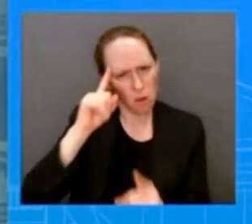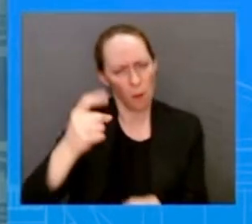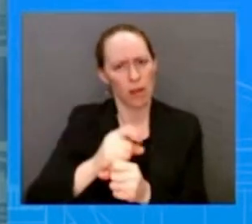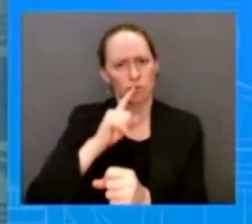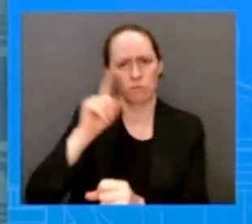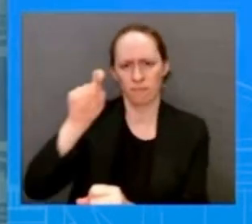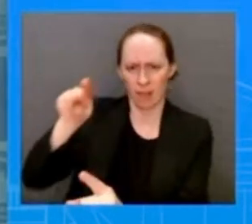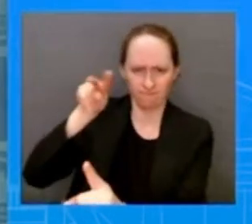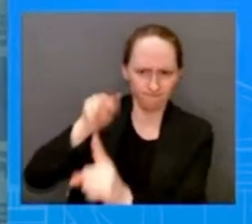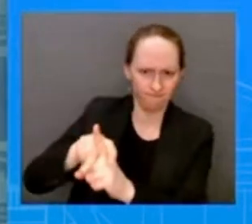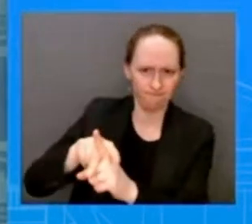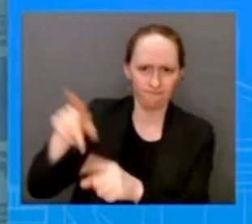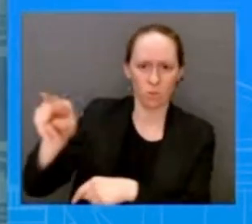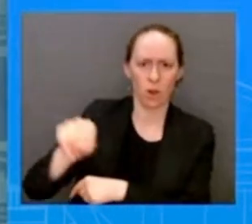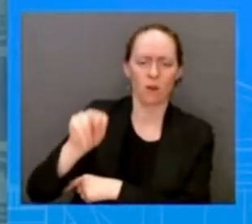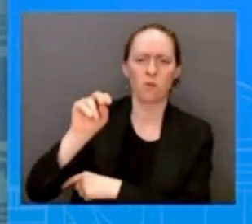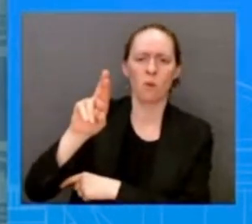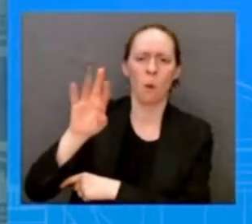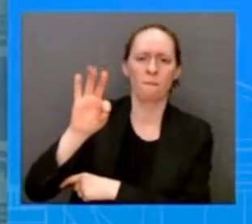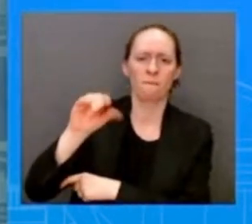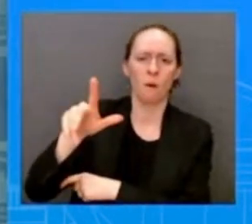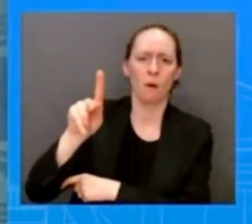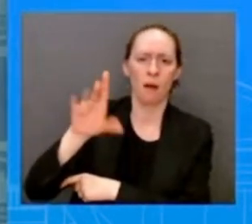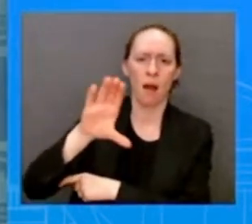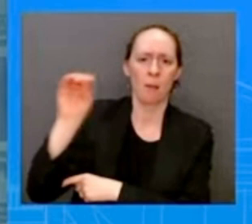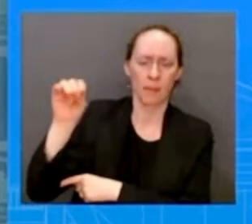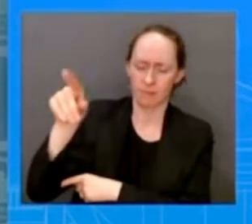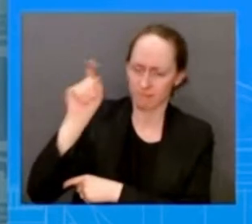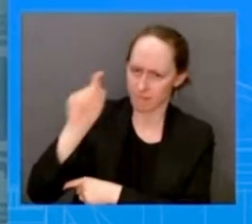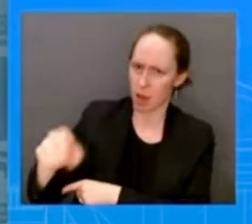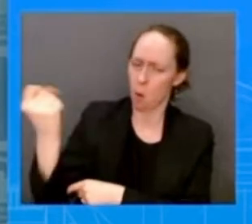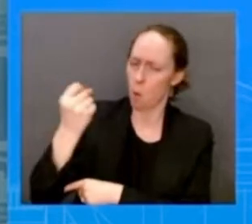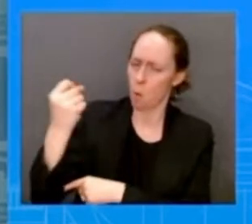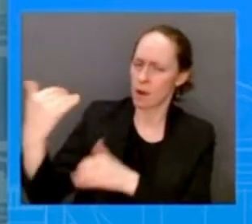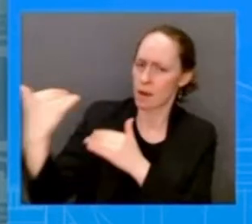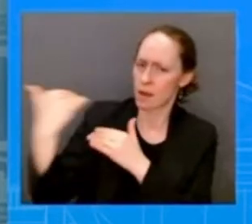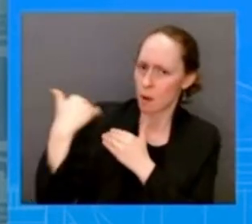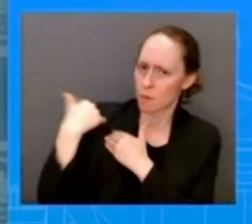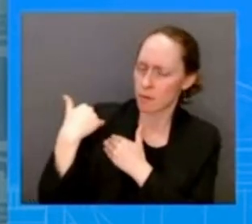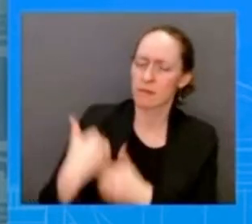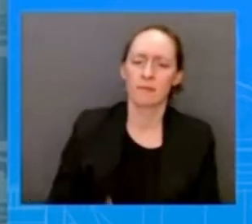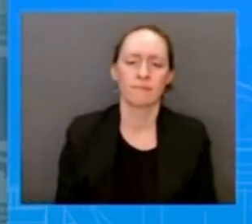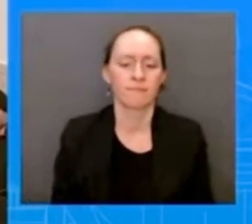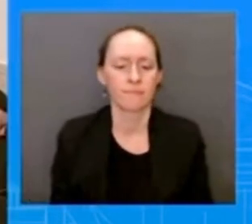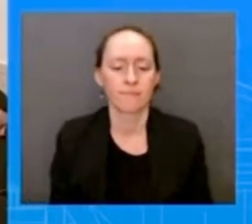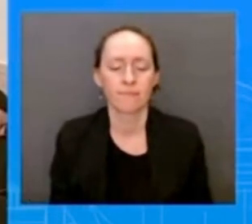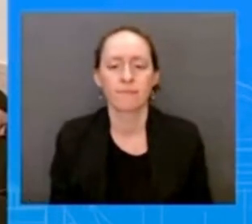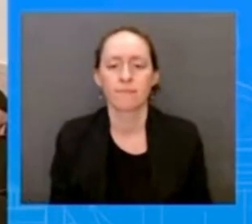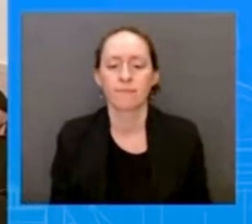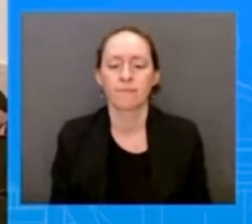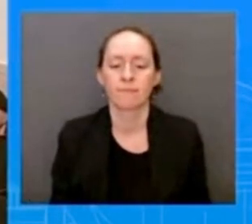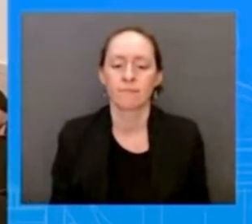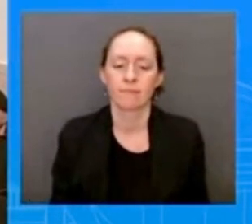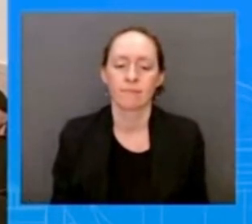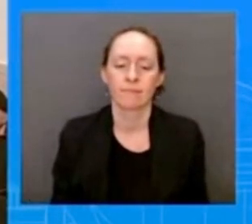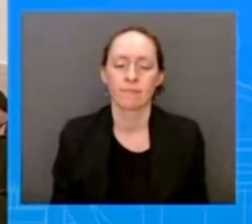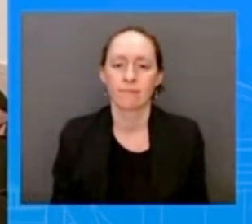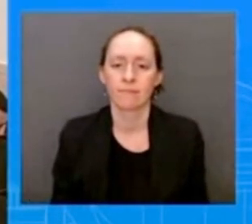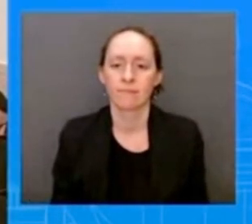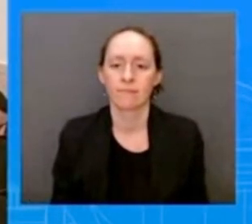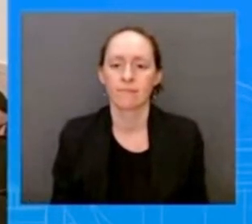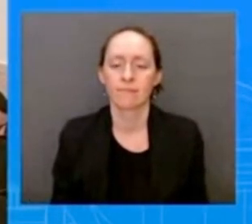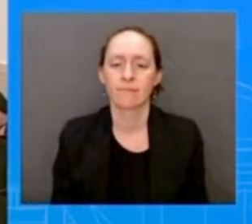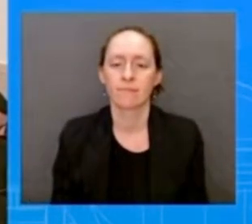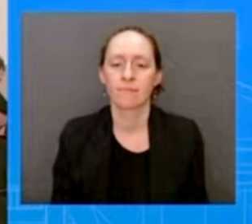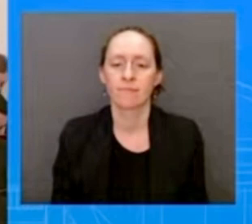that. Go ahead, Gavin. Thanks, Corrine. On the 58th anniversary of the Selma to Montgomery March, also known as Bloody Sunday, we know that